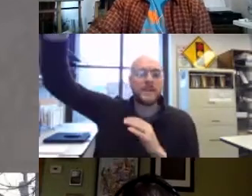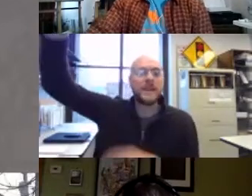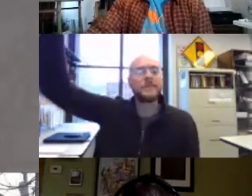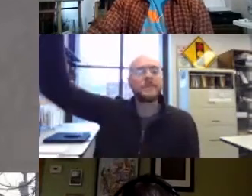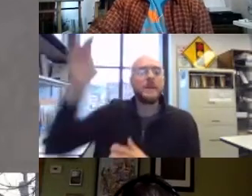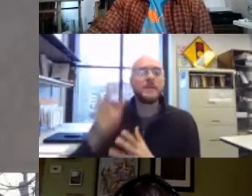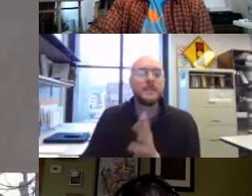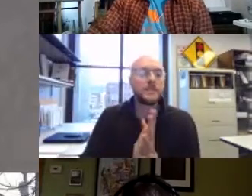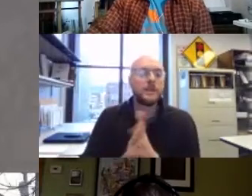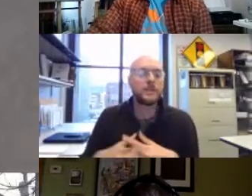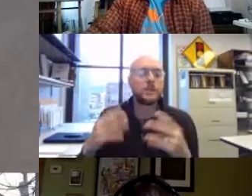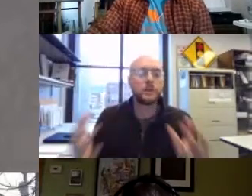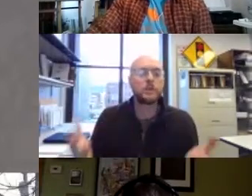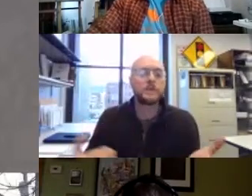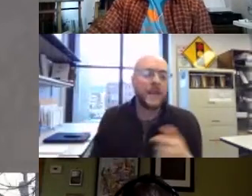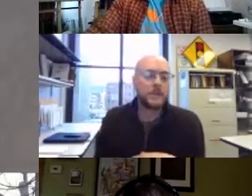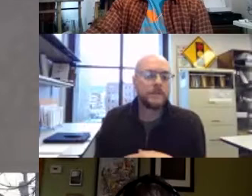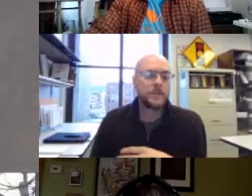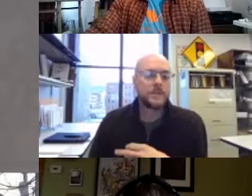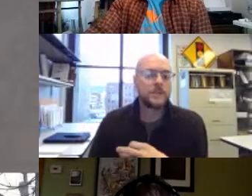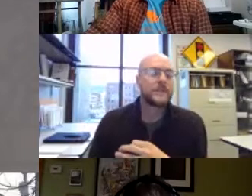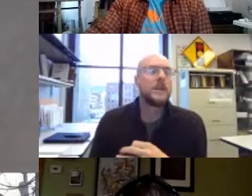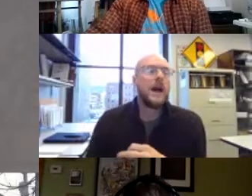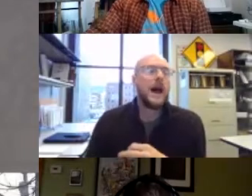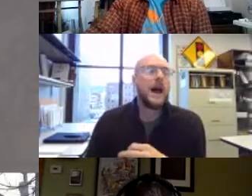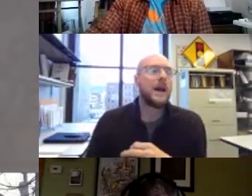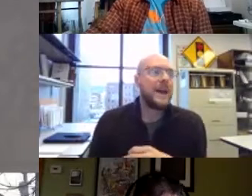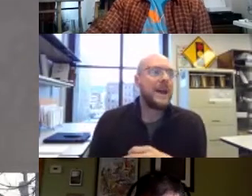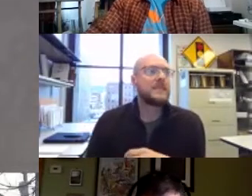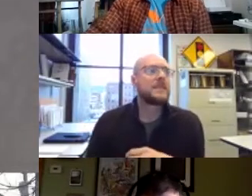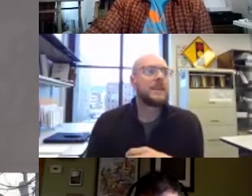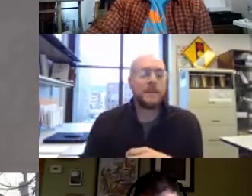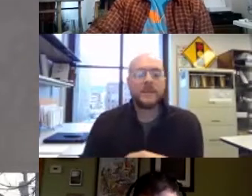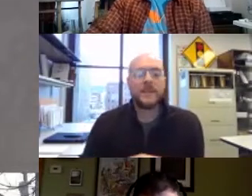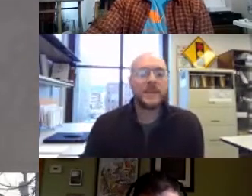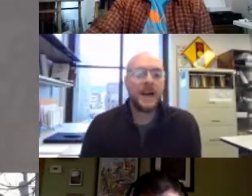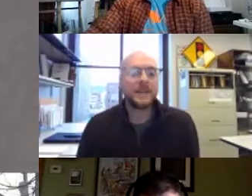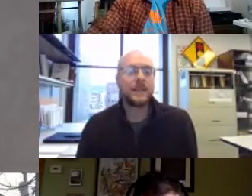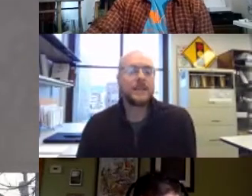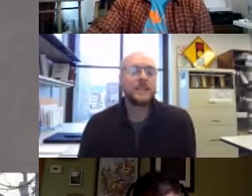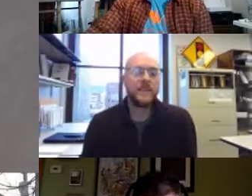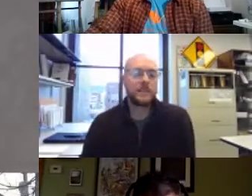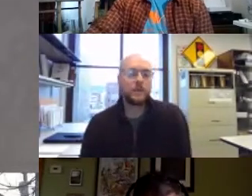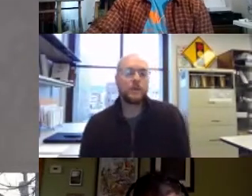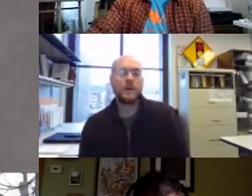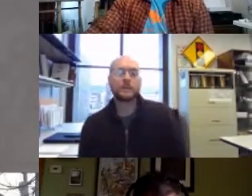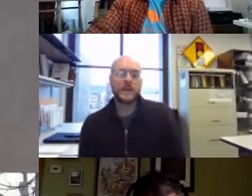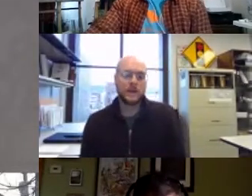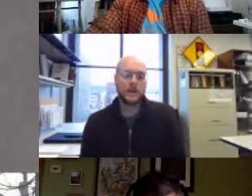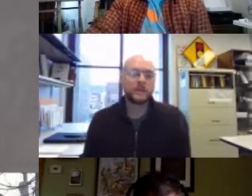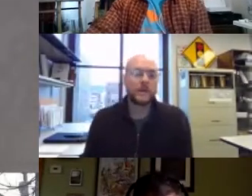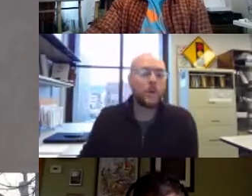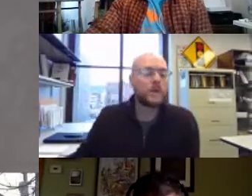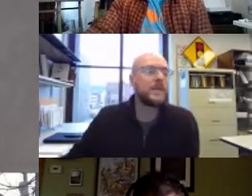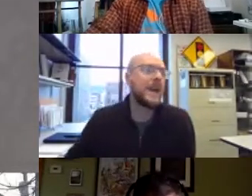be connected so that they serve as true transportation functions. That is the impetus behind this phase 2 of